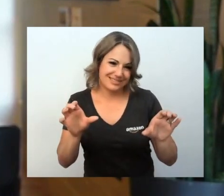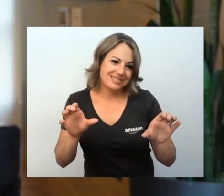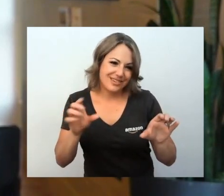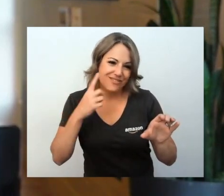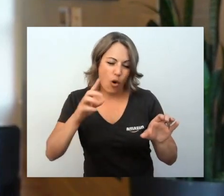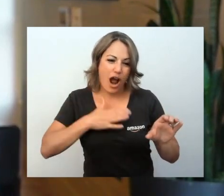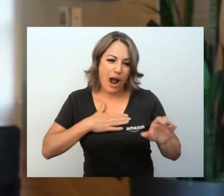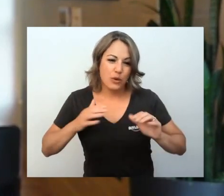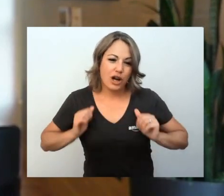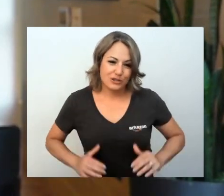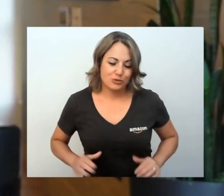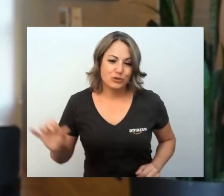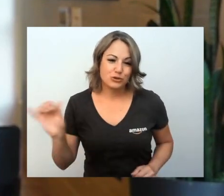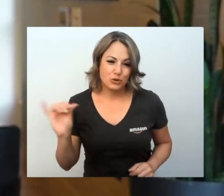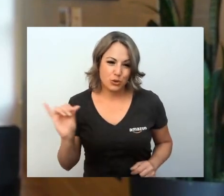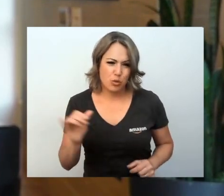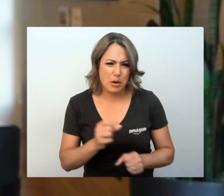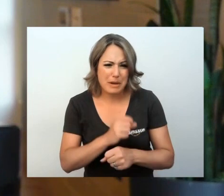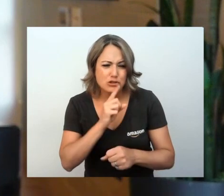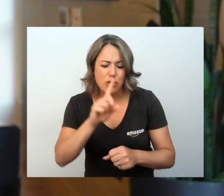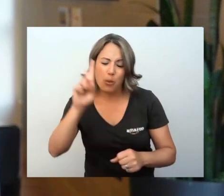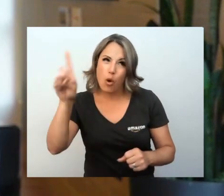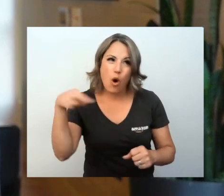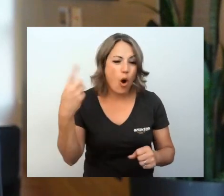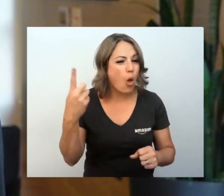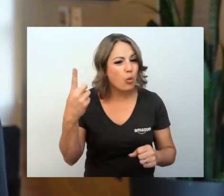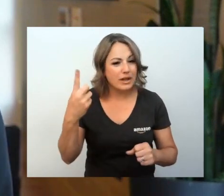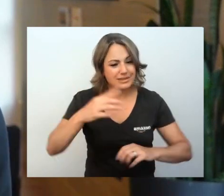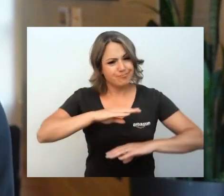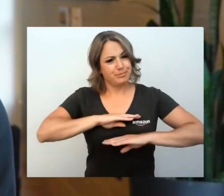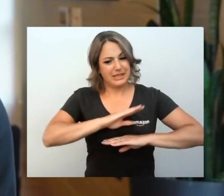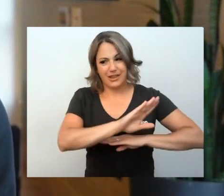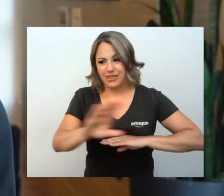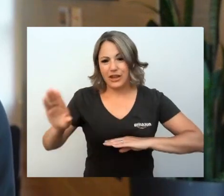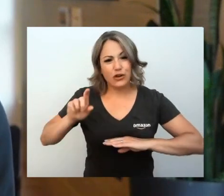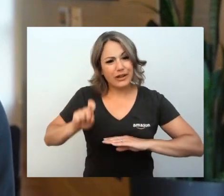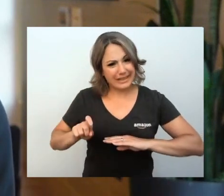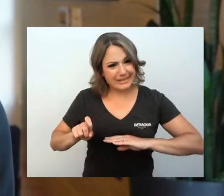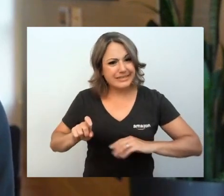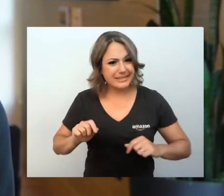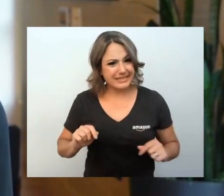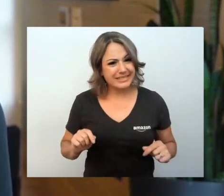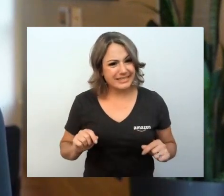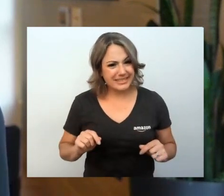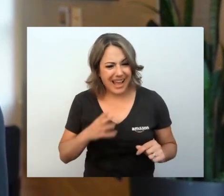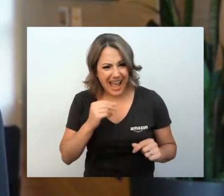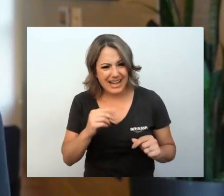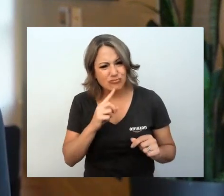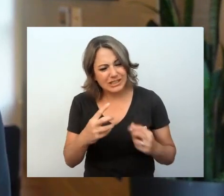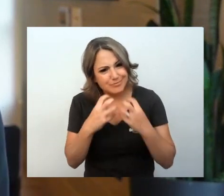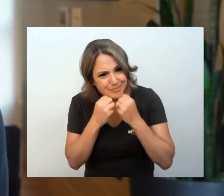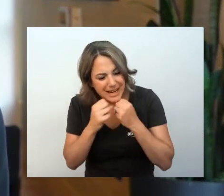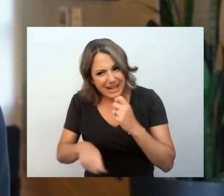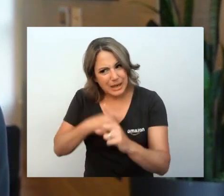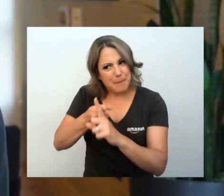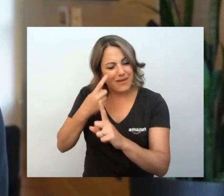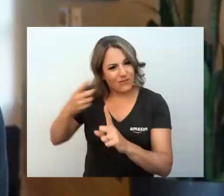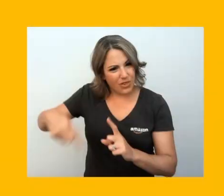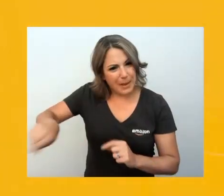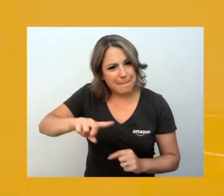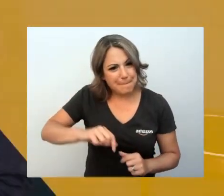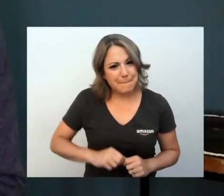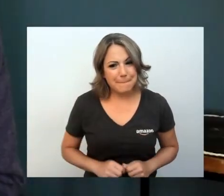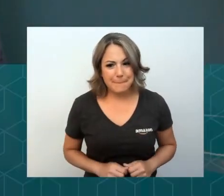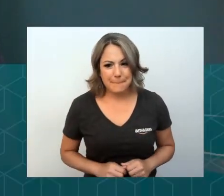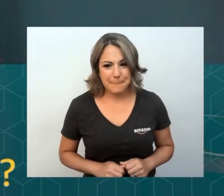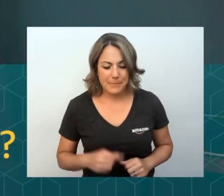that we bring to our consumers as well. We want to make sure that we're always meeting our consumers in a way that is, meaningful and impactful for them.